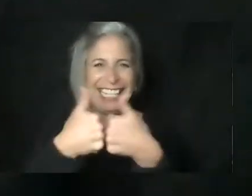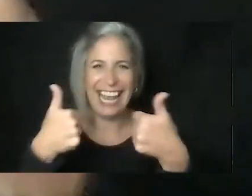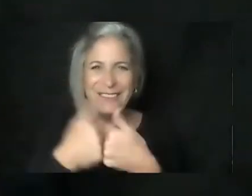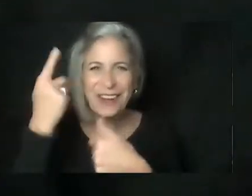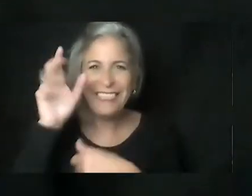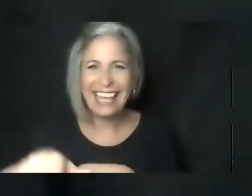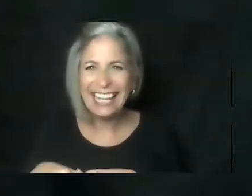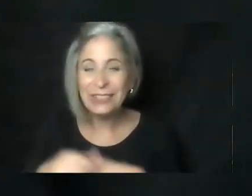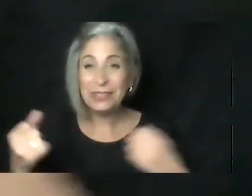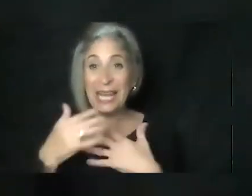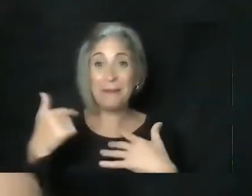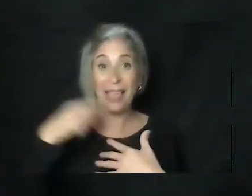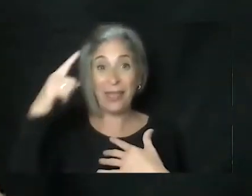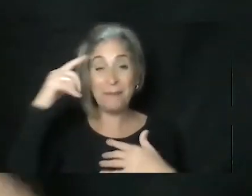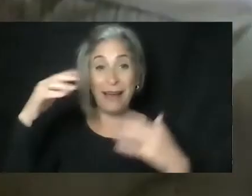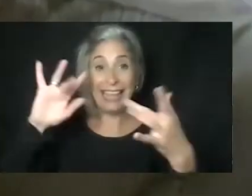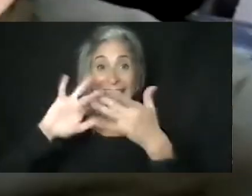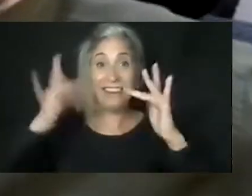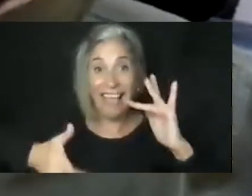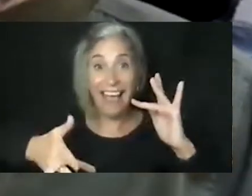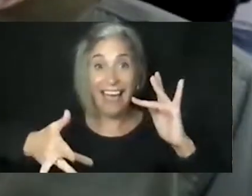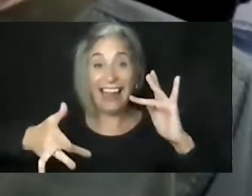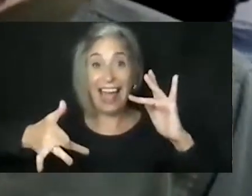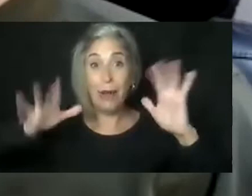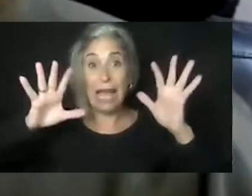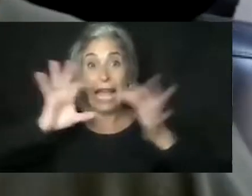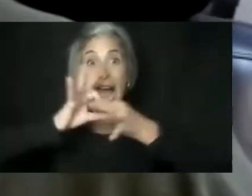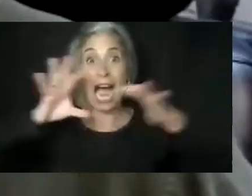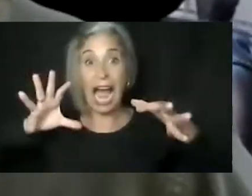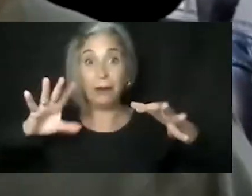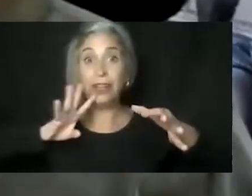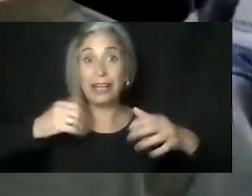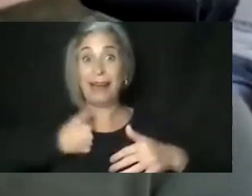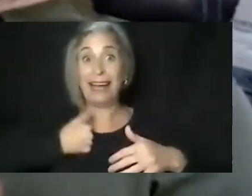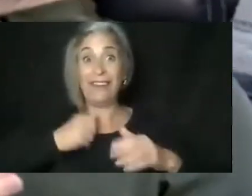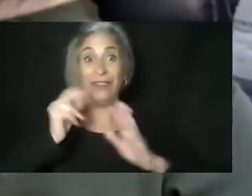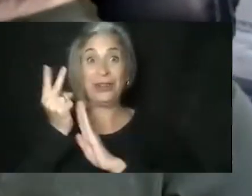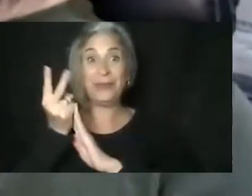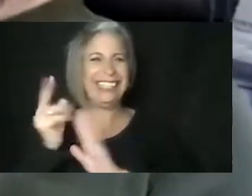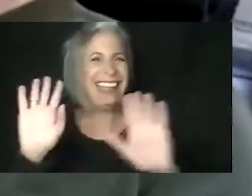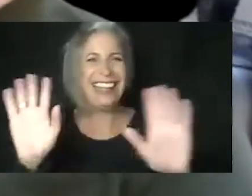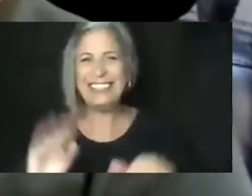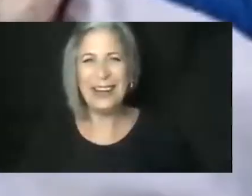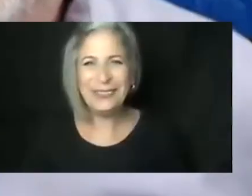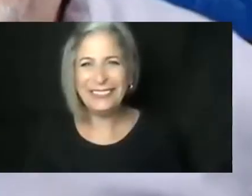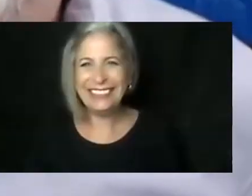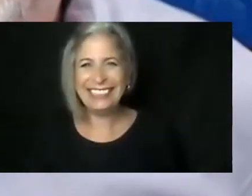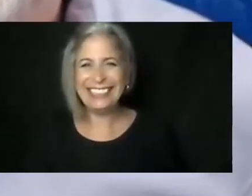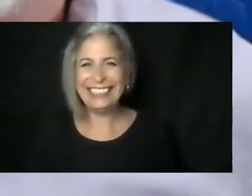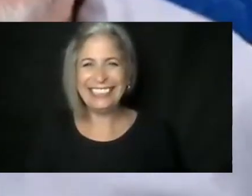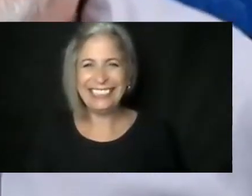you scared me for a minute. I thought my internet had got disconnected, and I've been sitting here talking to myself for the past 2 minutes. I could have